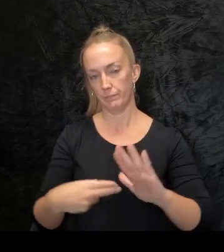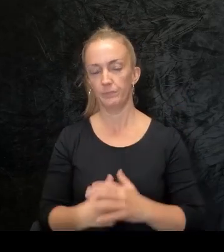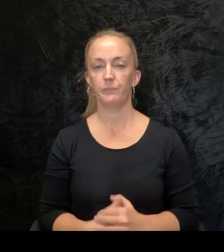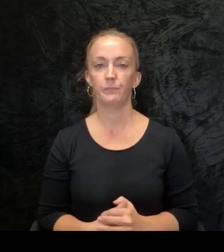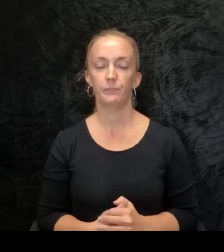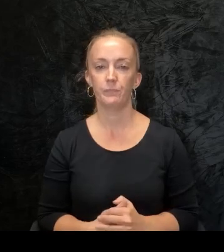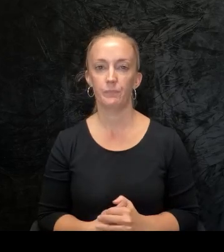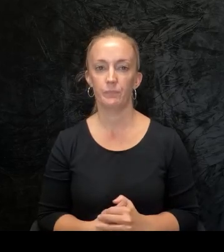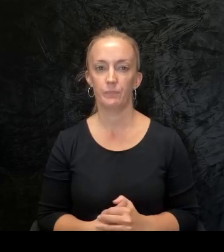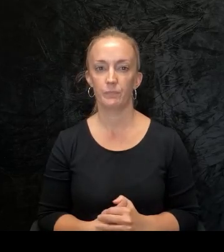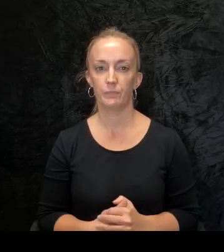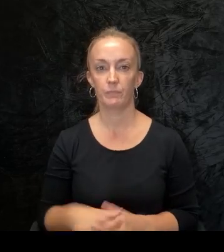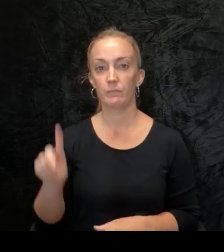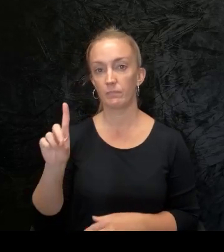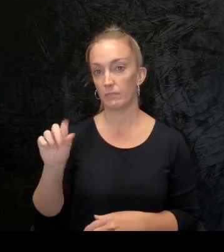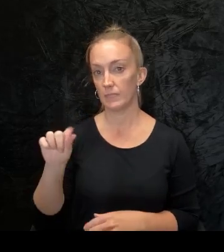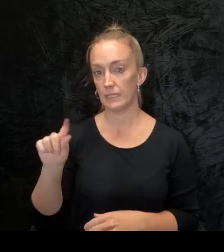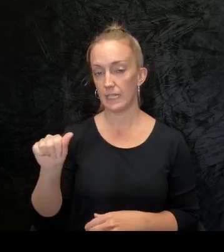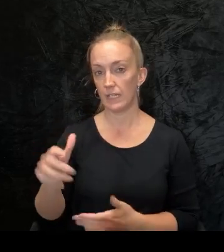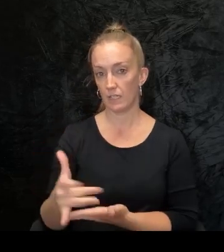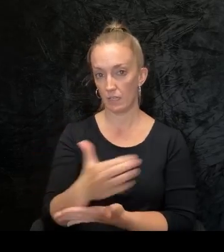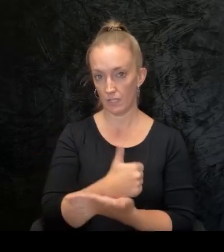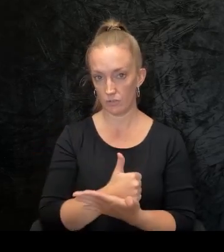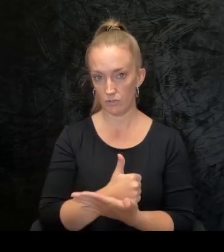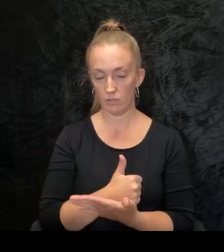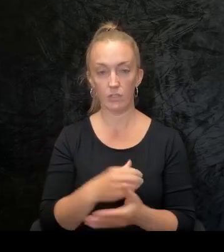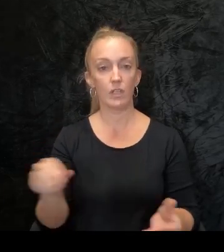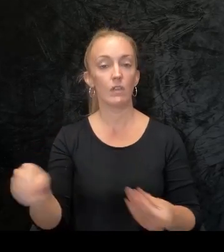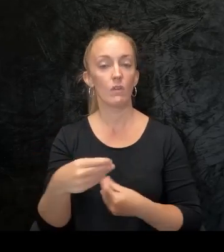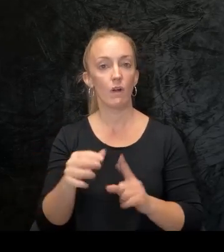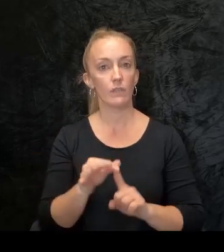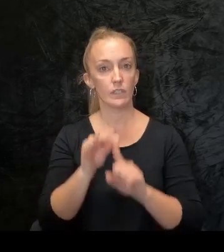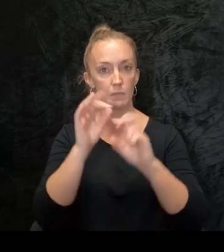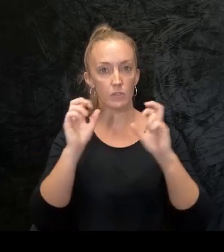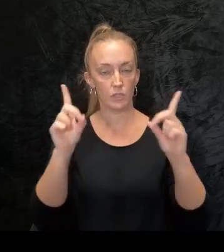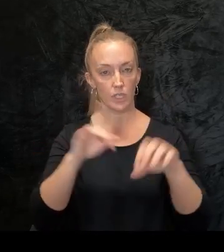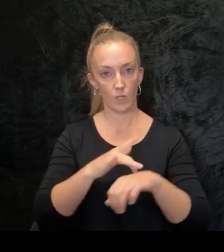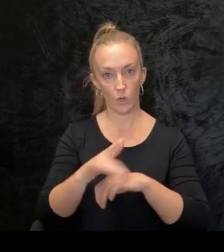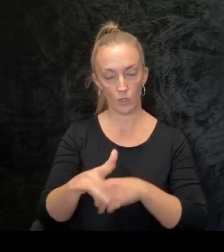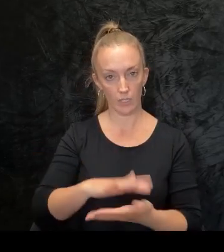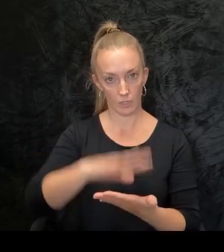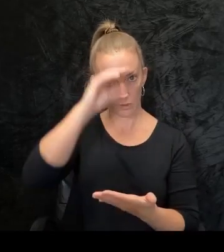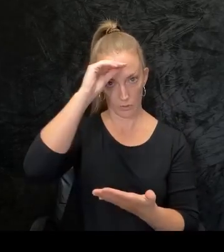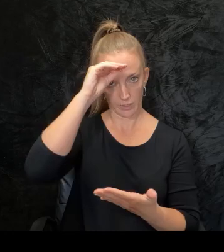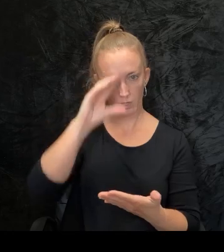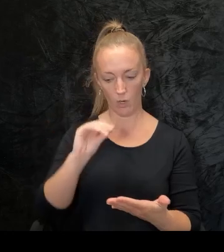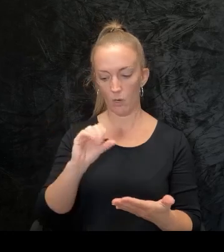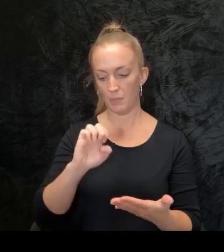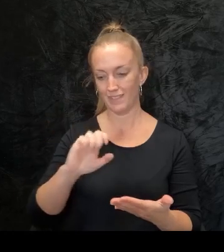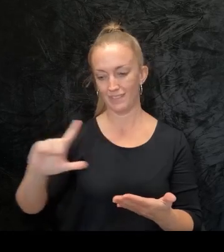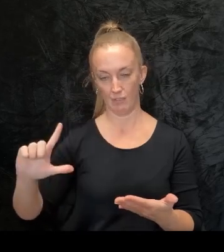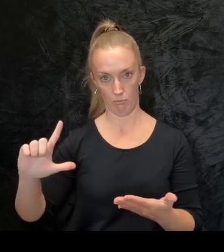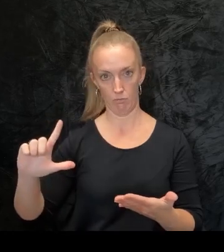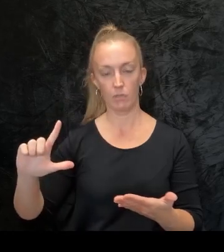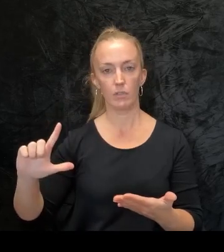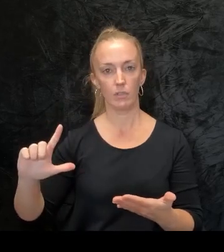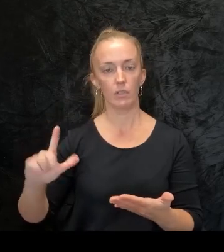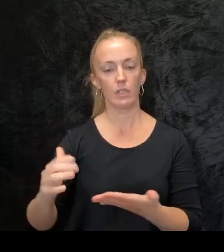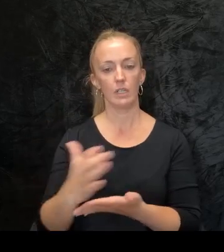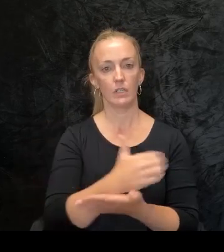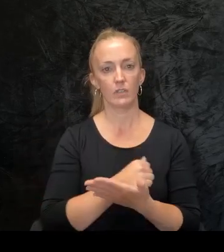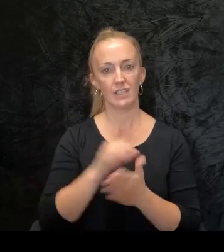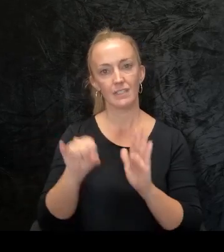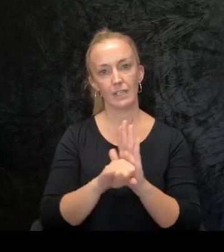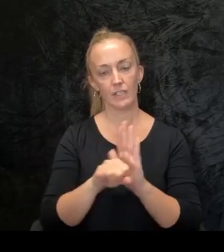Data collection. The Office of Special Education and Early Learning, OSEAL, collects Indicator